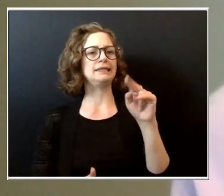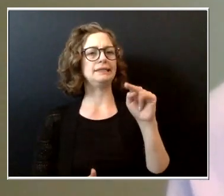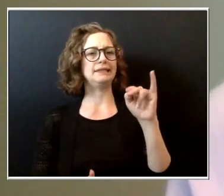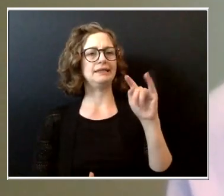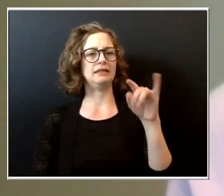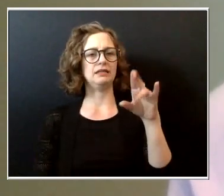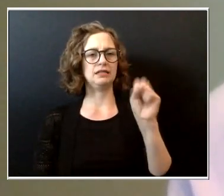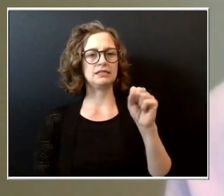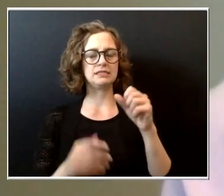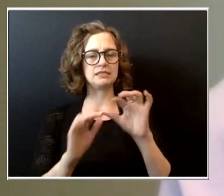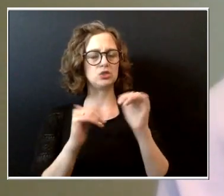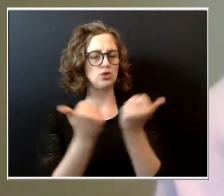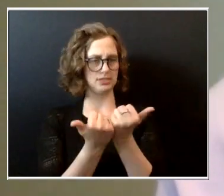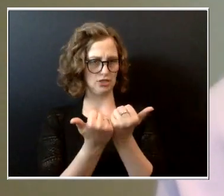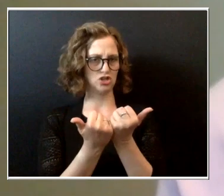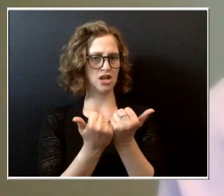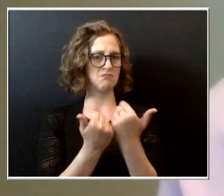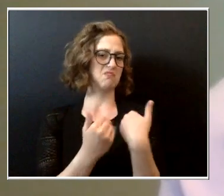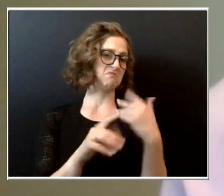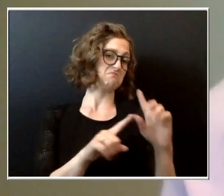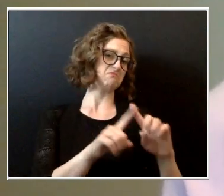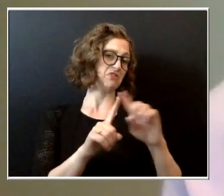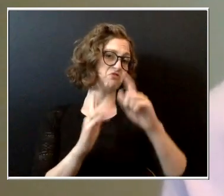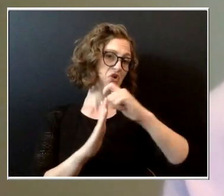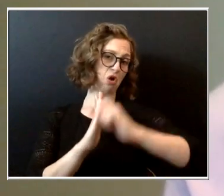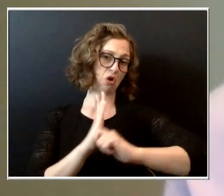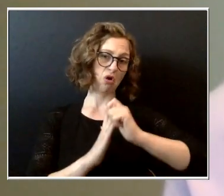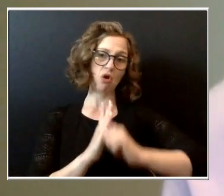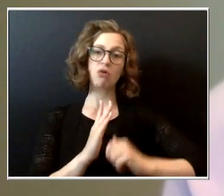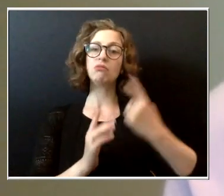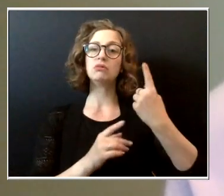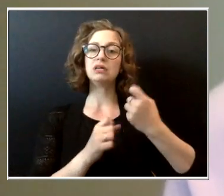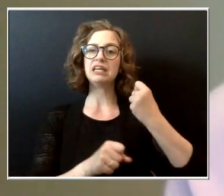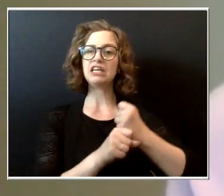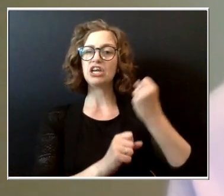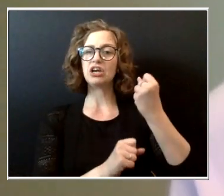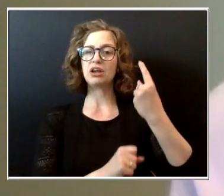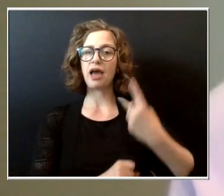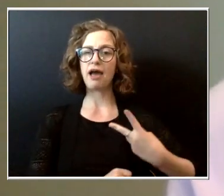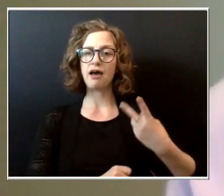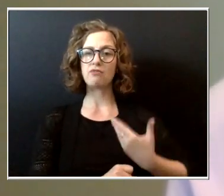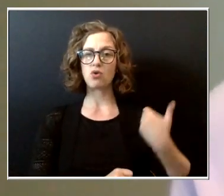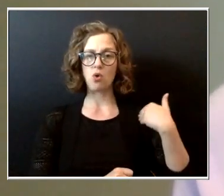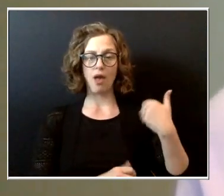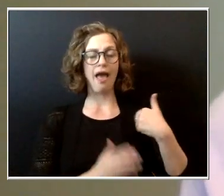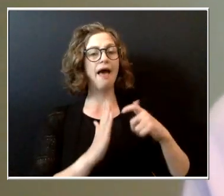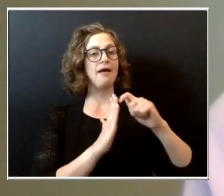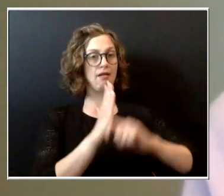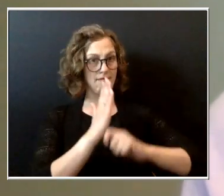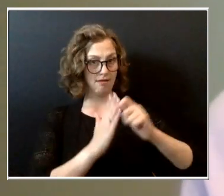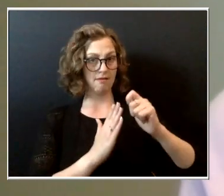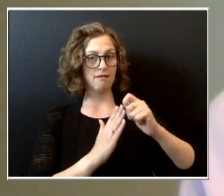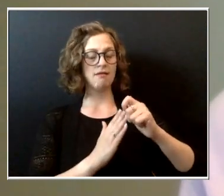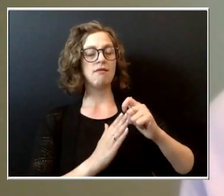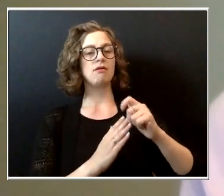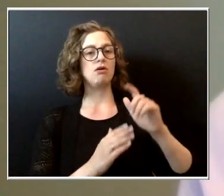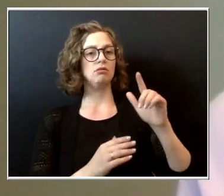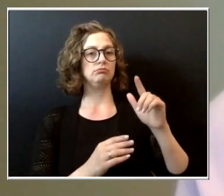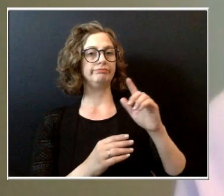And a year and a half ago, they had an article about Lenire, and I signed up on the Lenire site. And